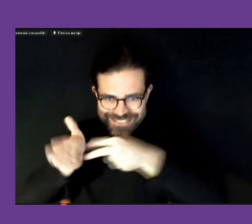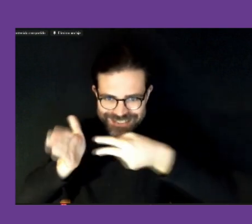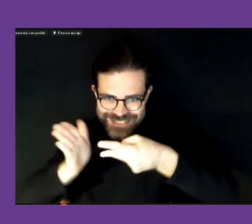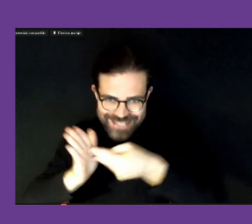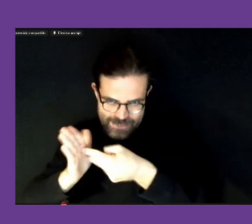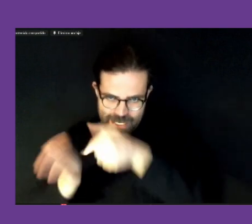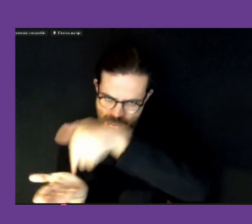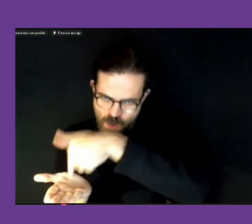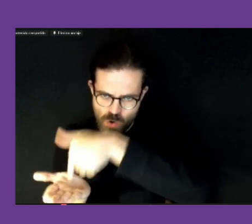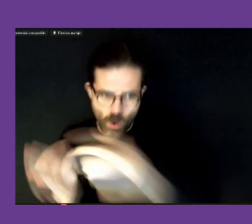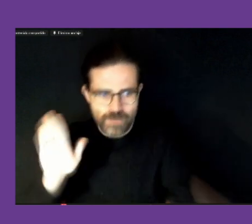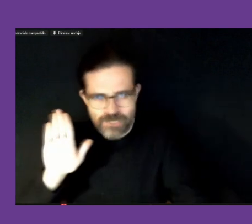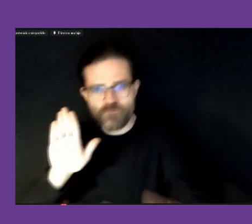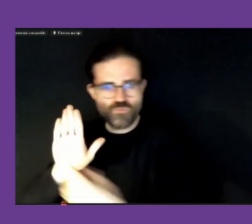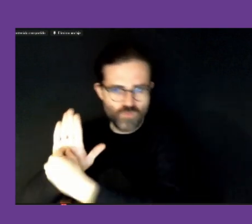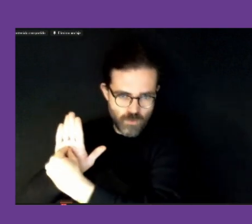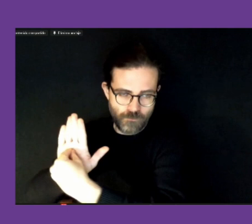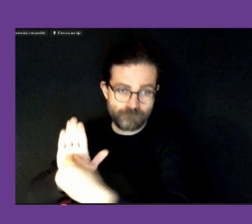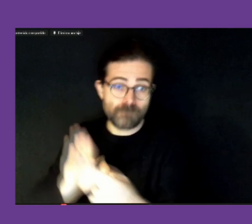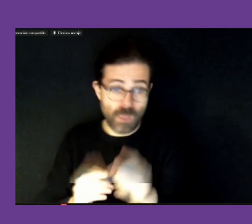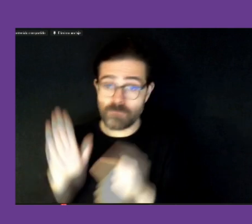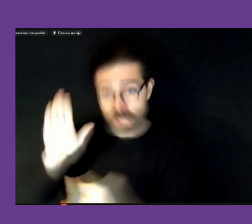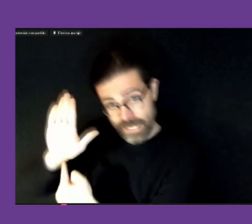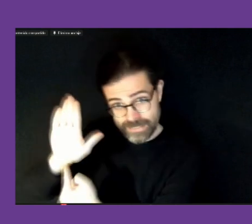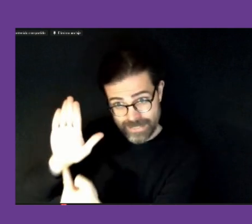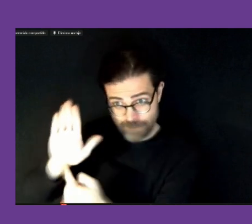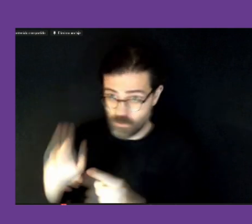example, and this is based on a real story,